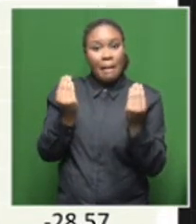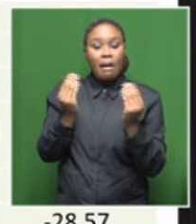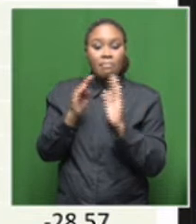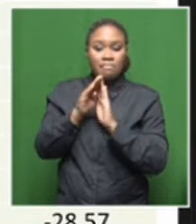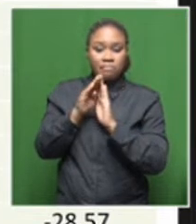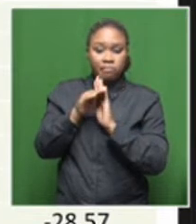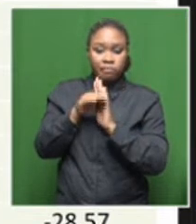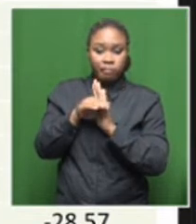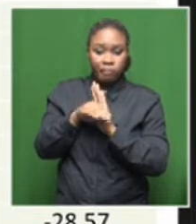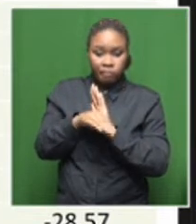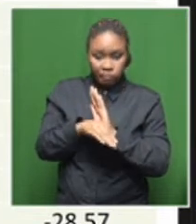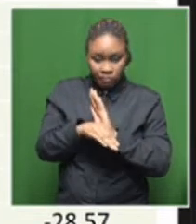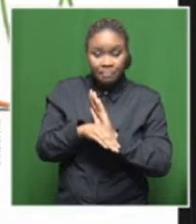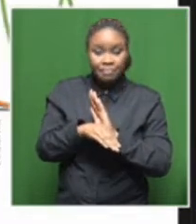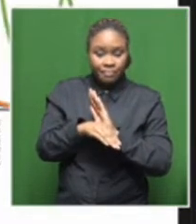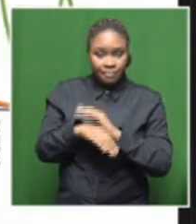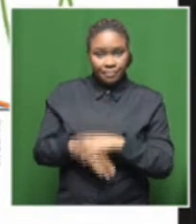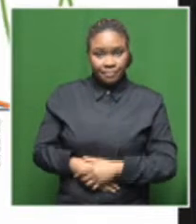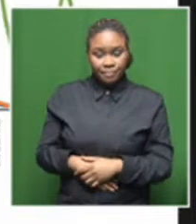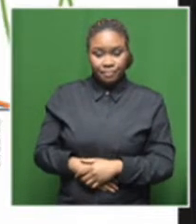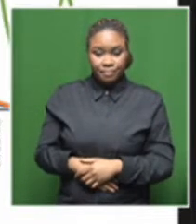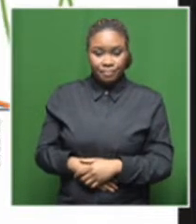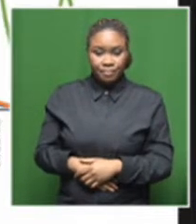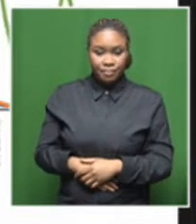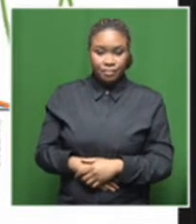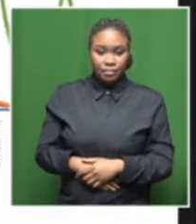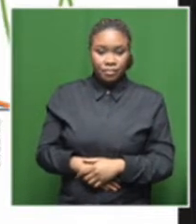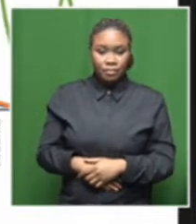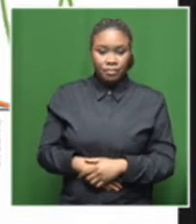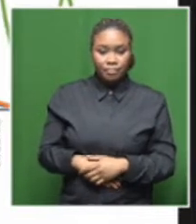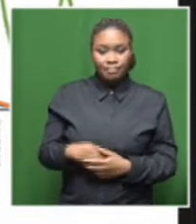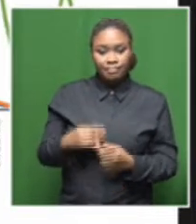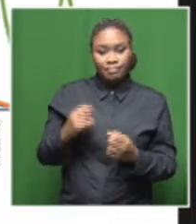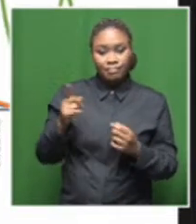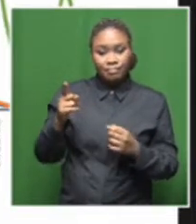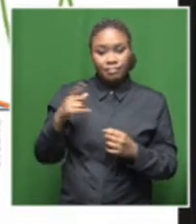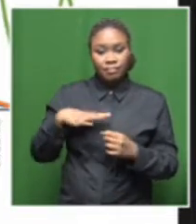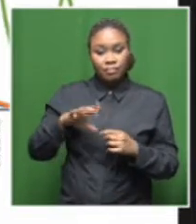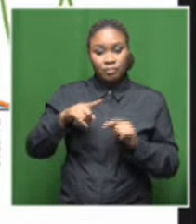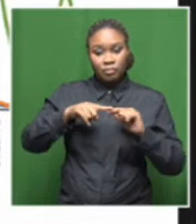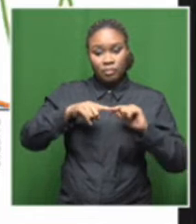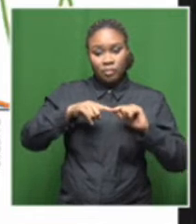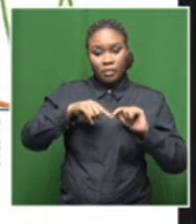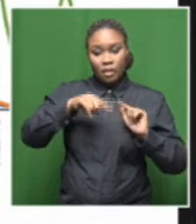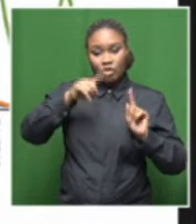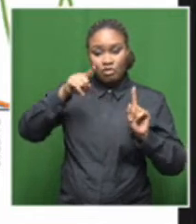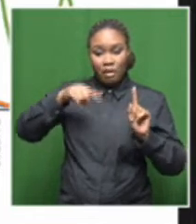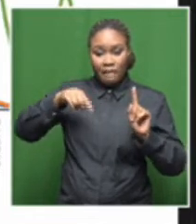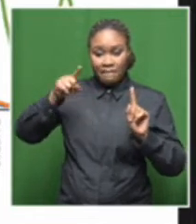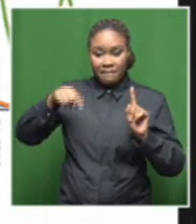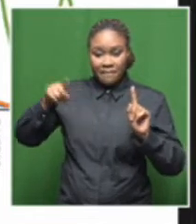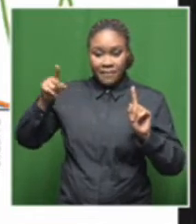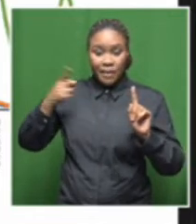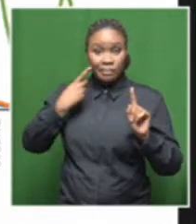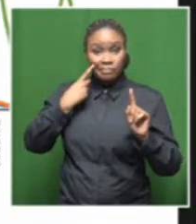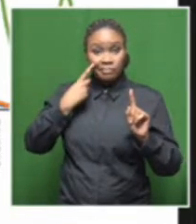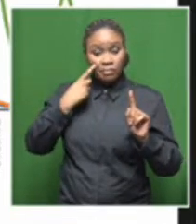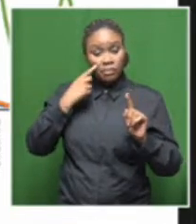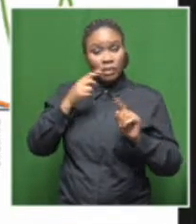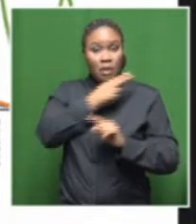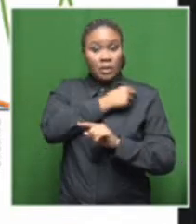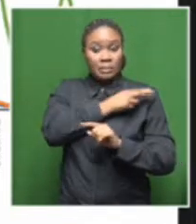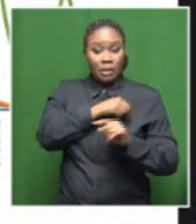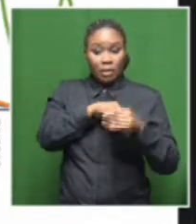interwave periods previously. I just wanted to share some data with you on looking at admissions and deaths by age